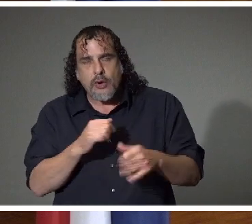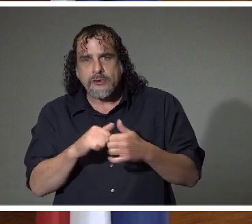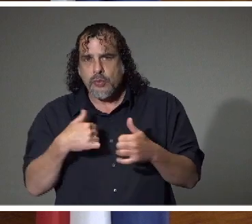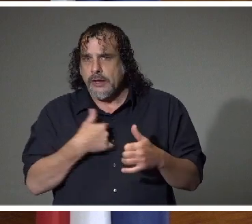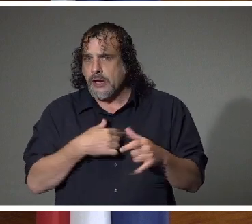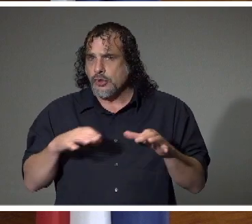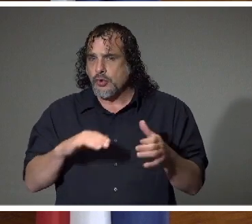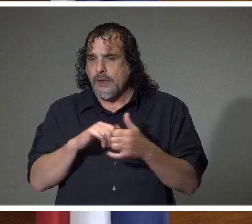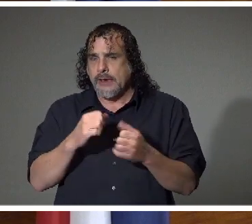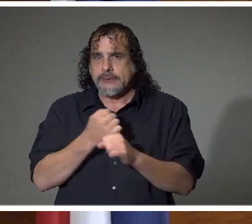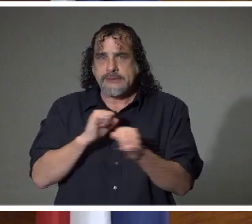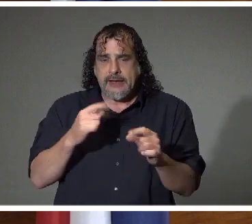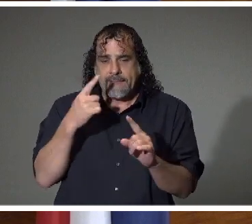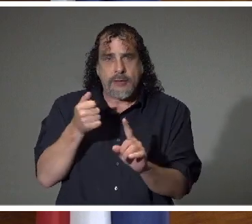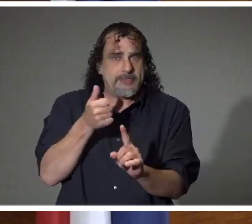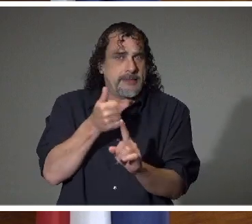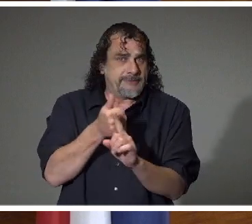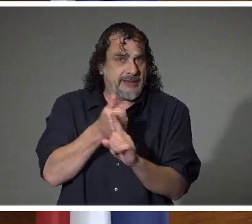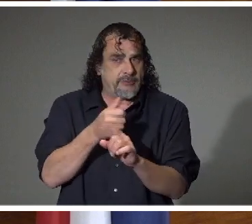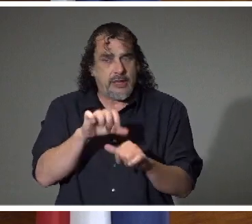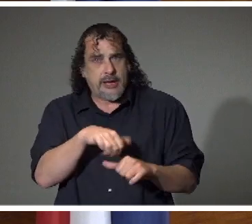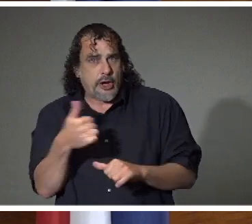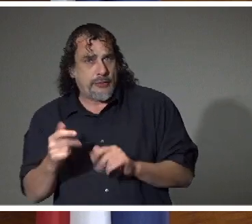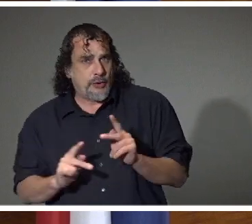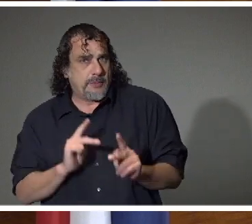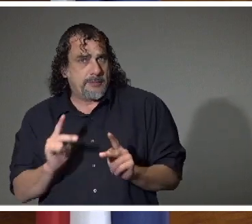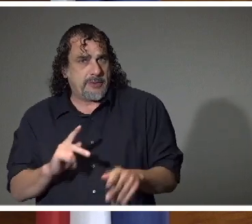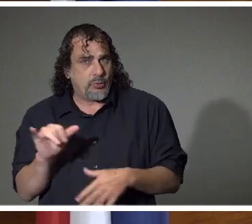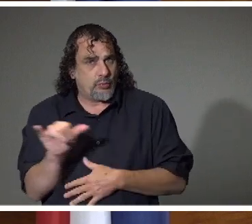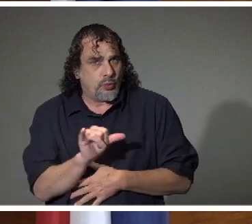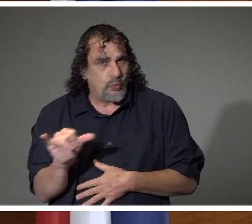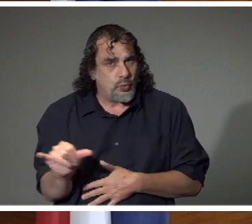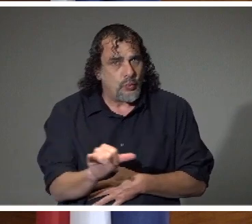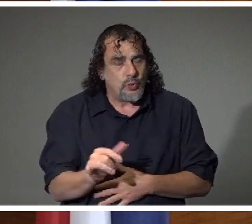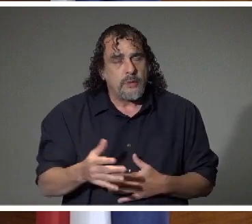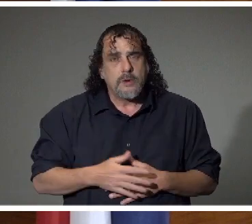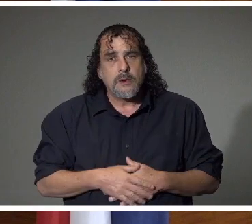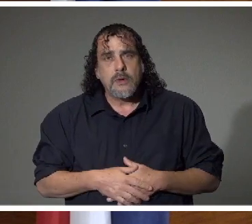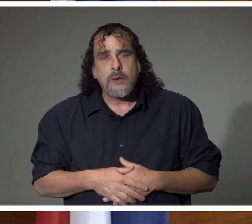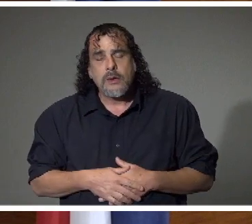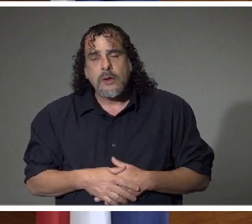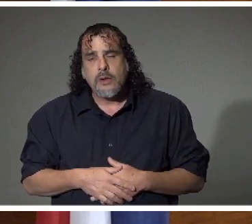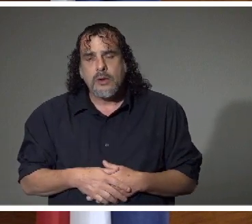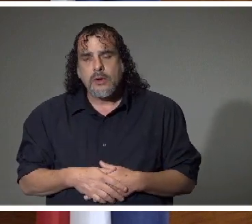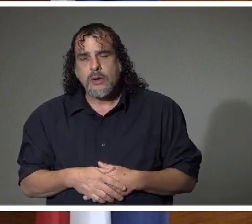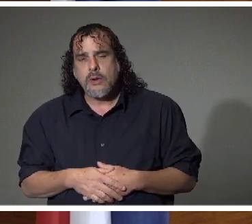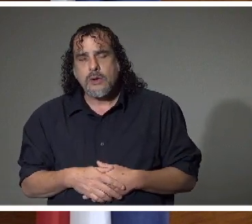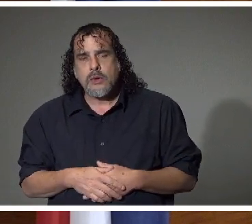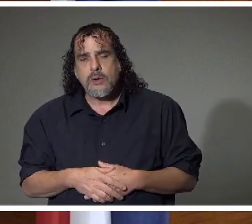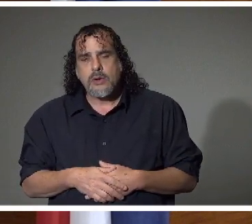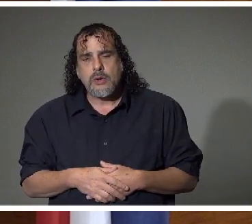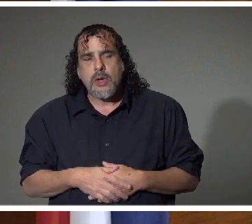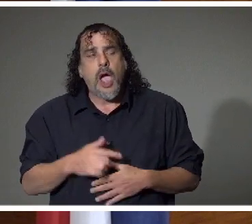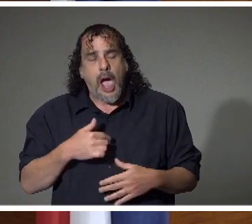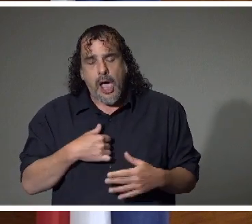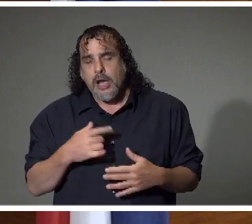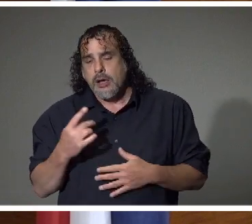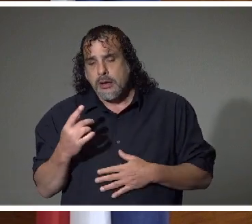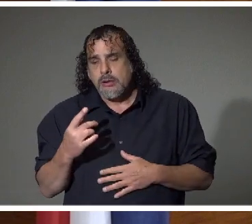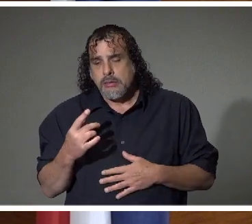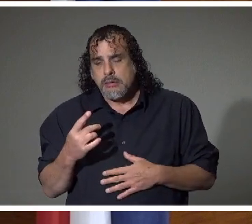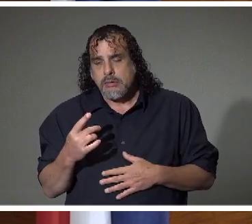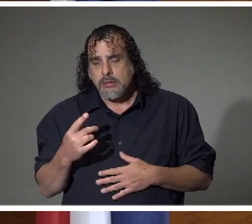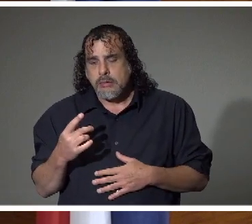that is safe both for themselves and for their fellow Mississippians. I do want